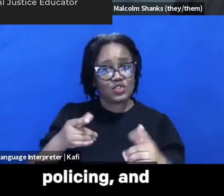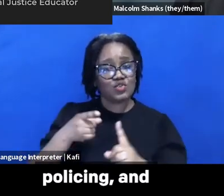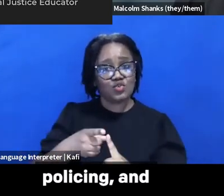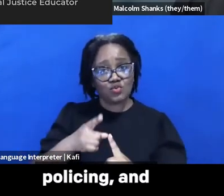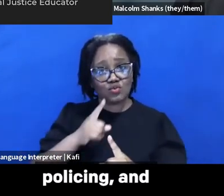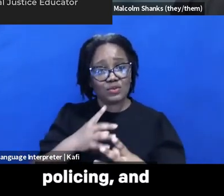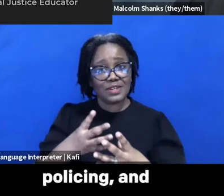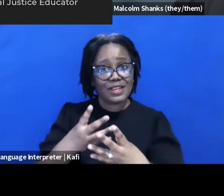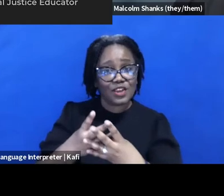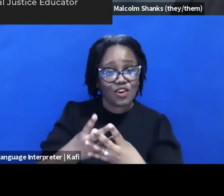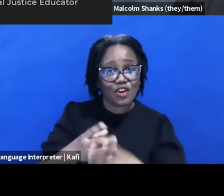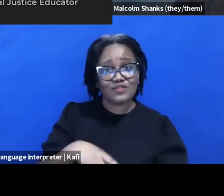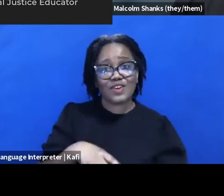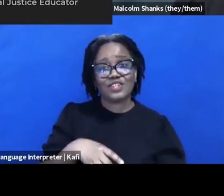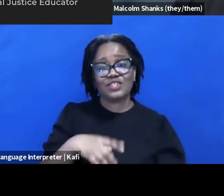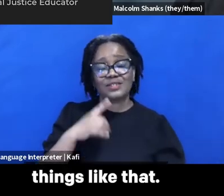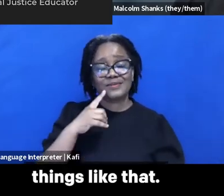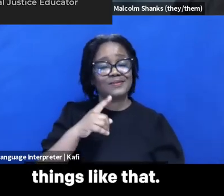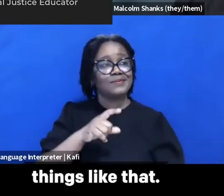incarceration, policing,